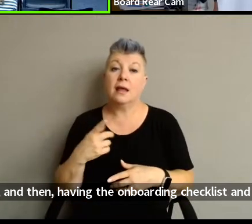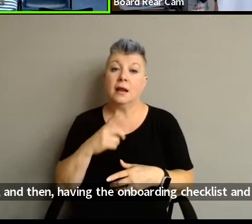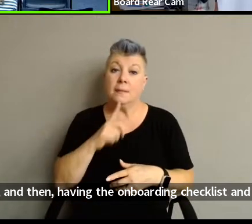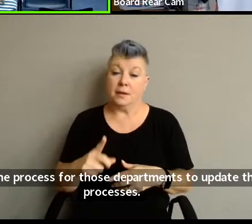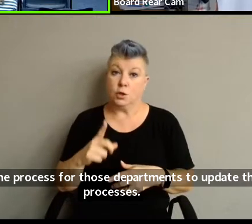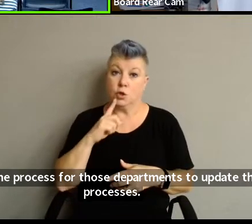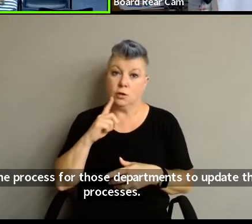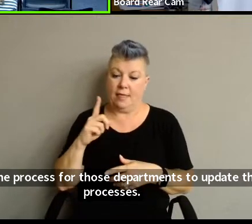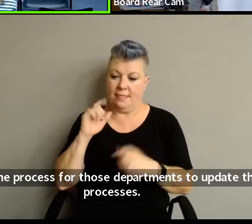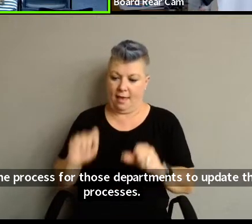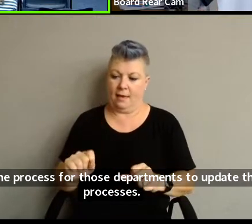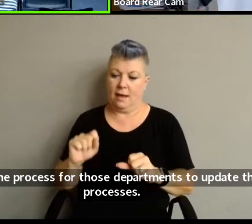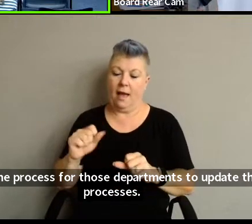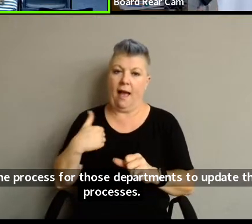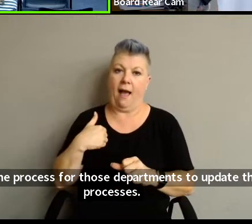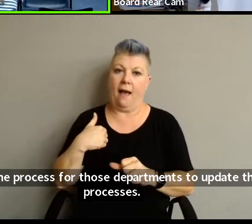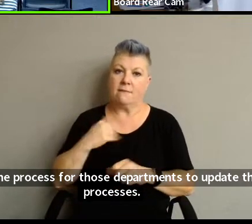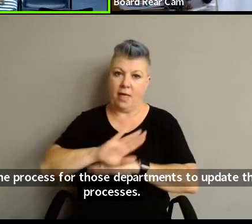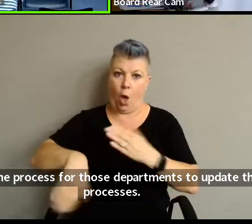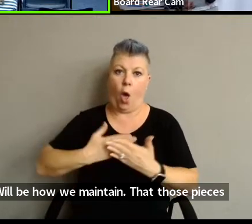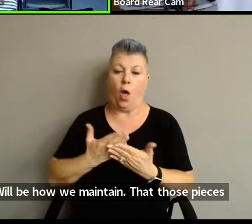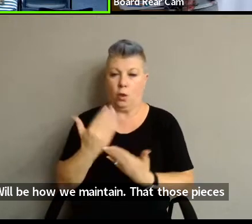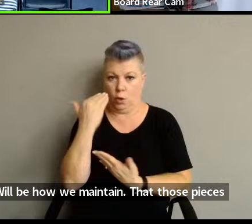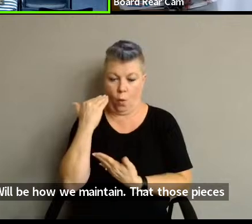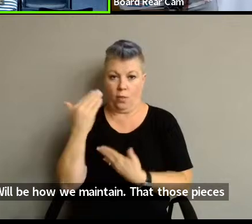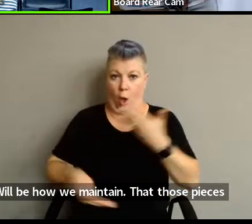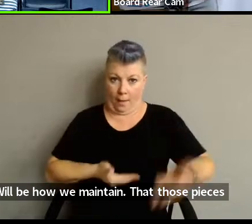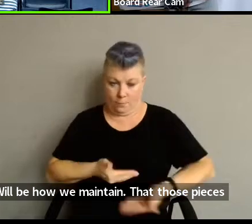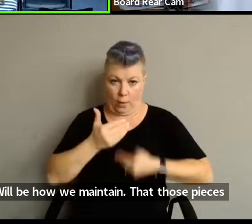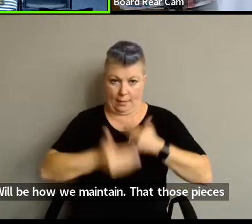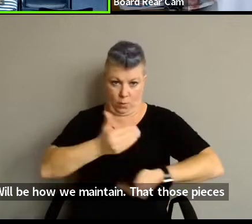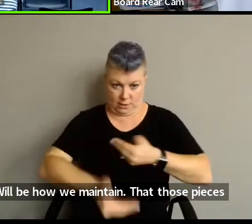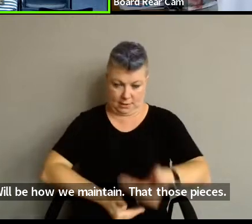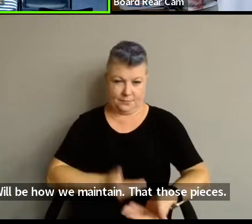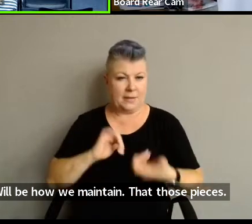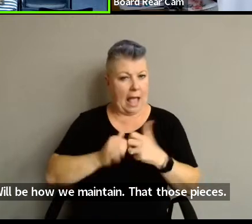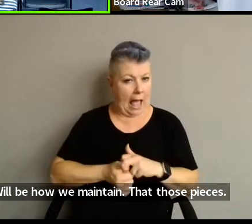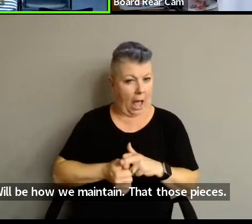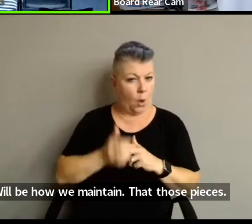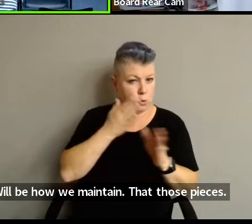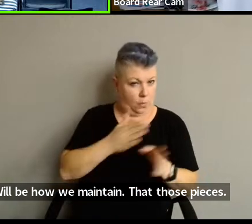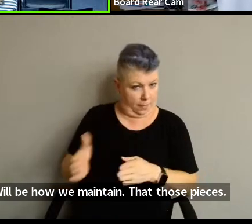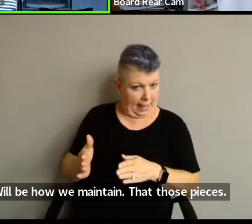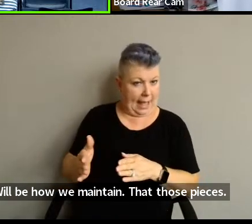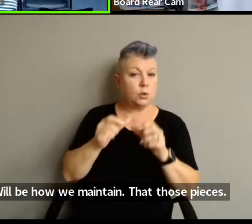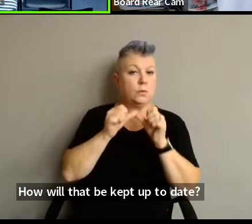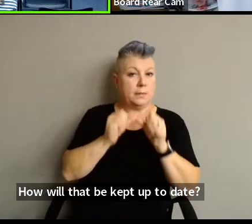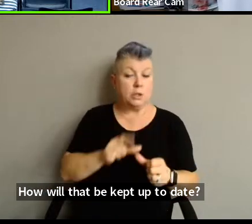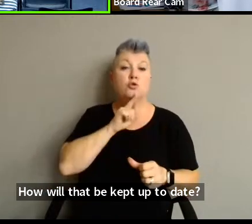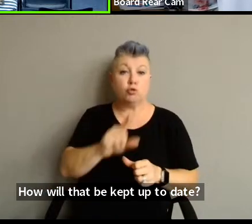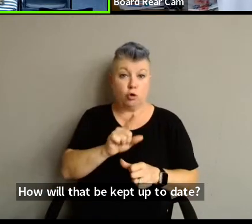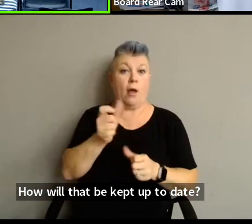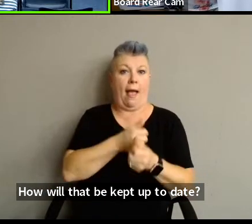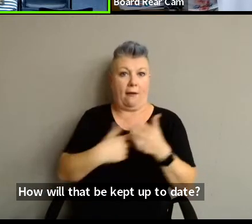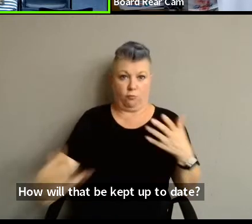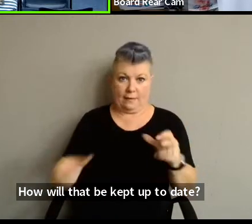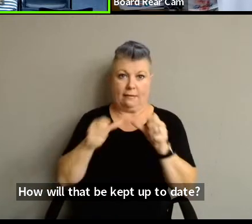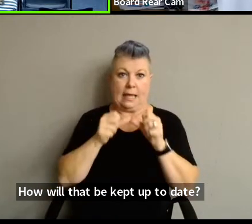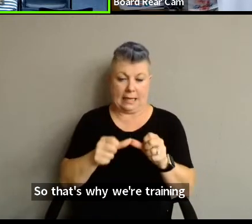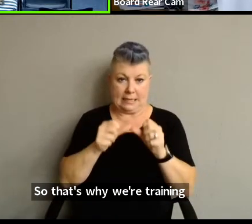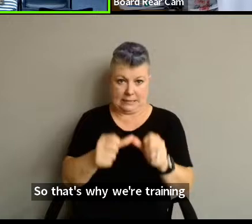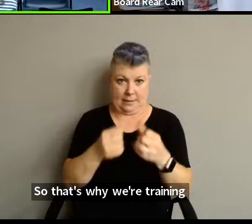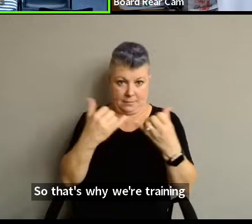maintain those pieces. How will that be kept up to date? So that's why we're training those specific